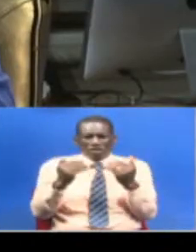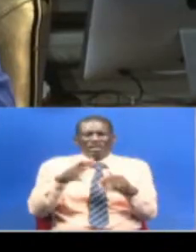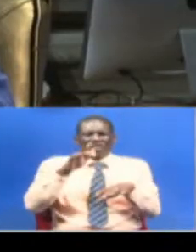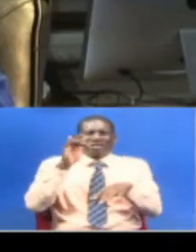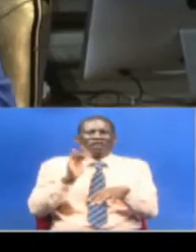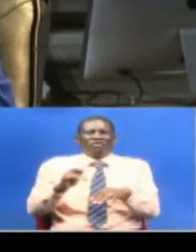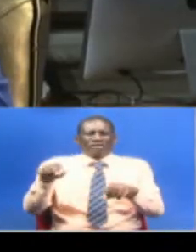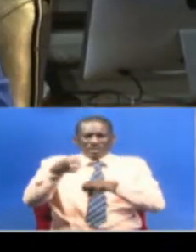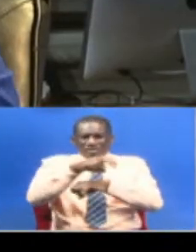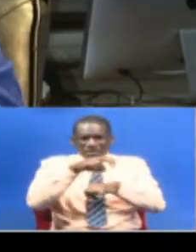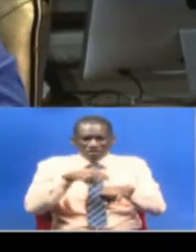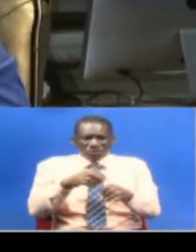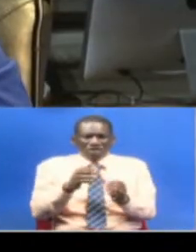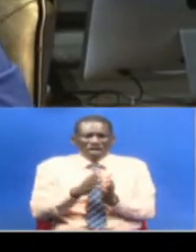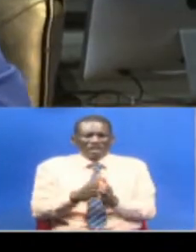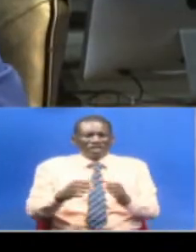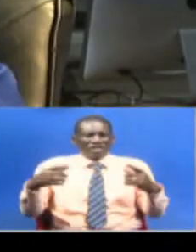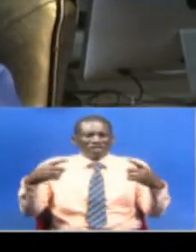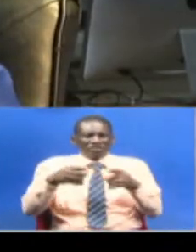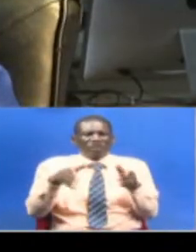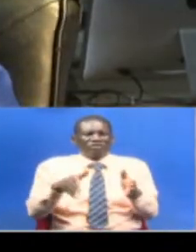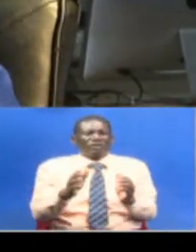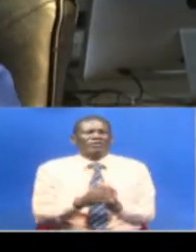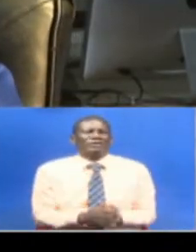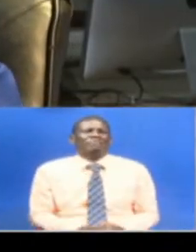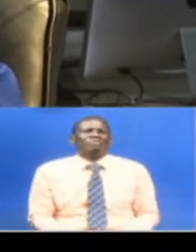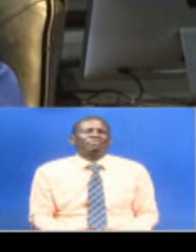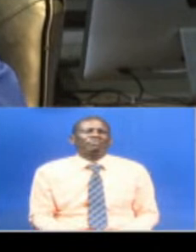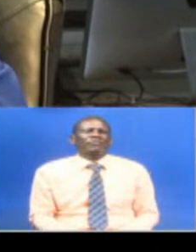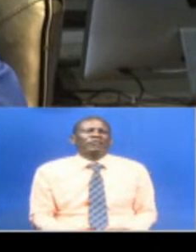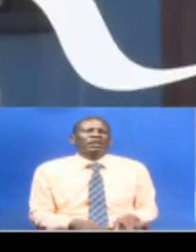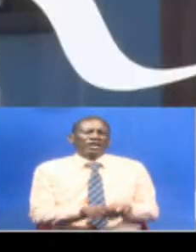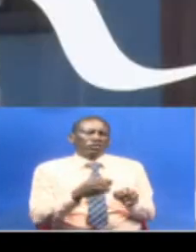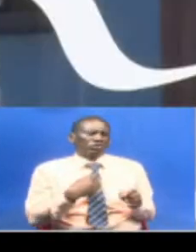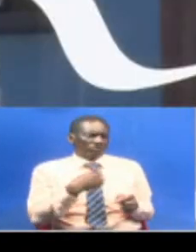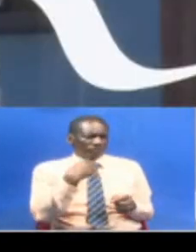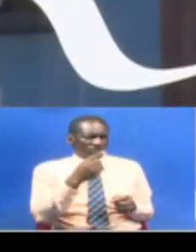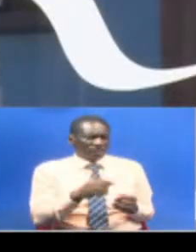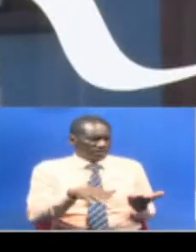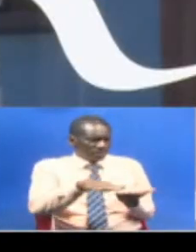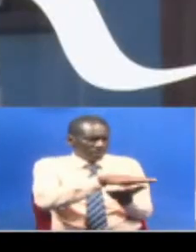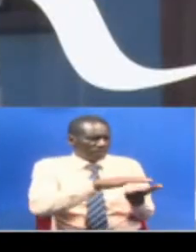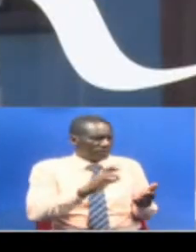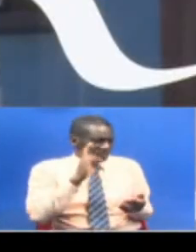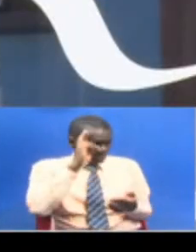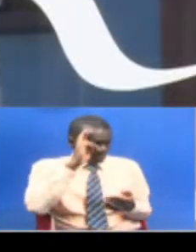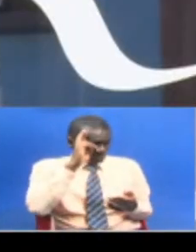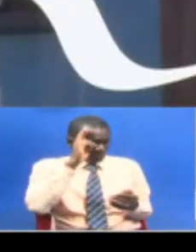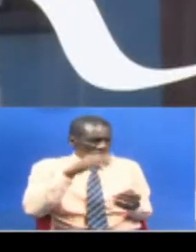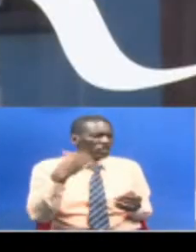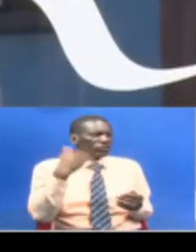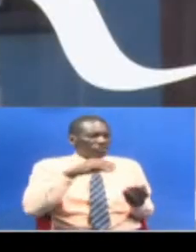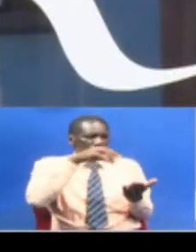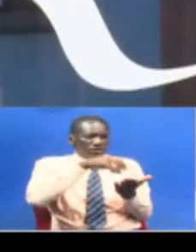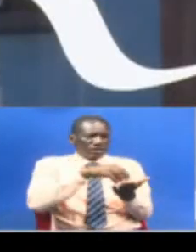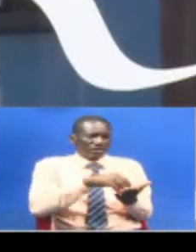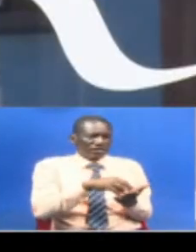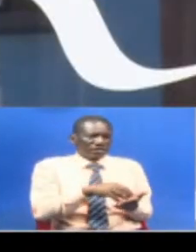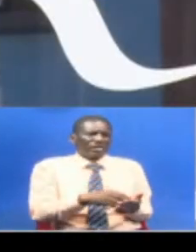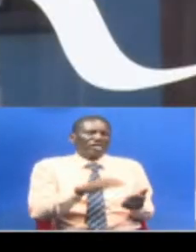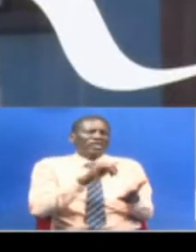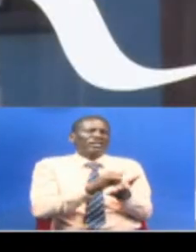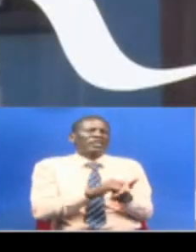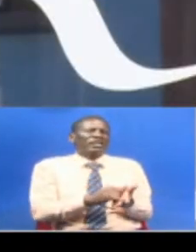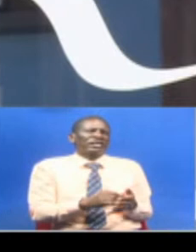entire nation in a very big way? As you've said, the primary reasoning in criminal cases is that